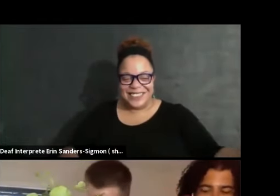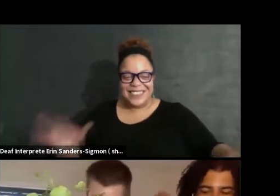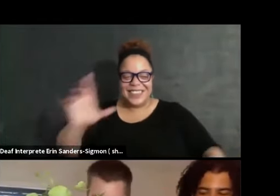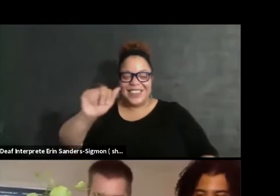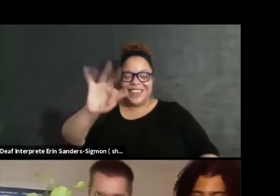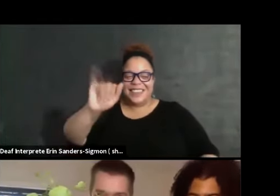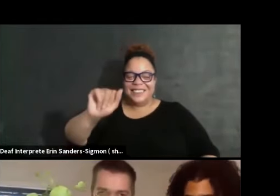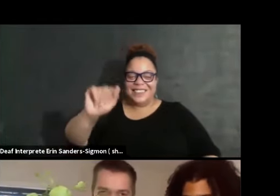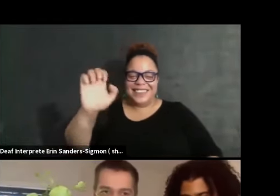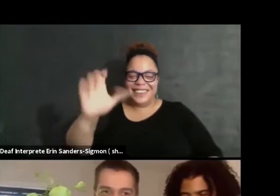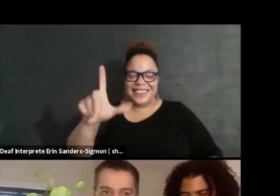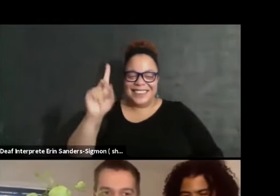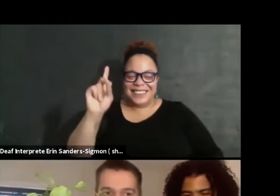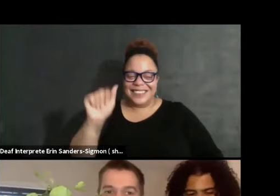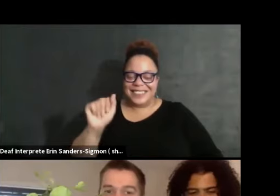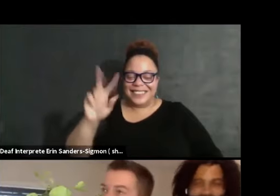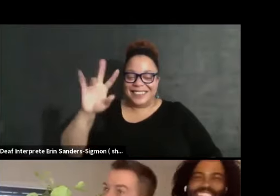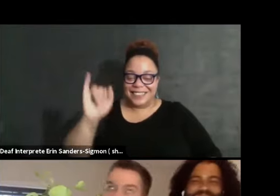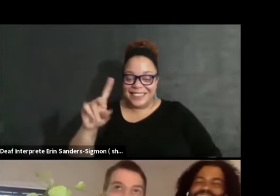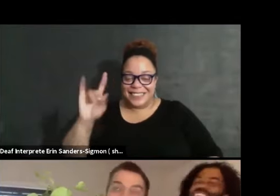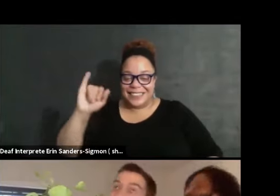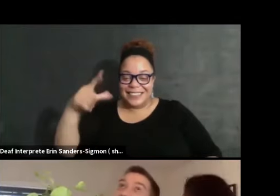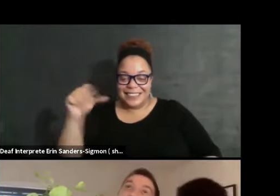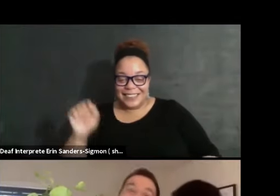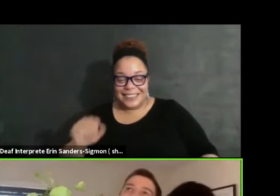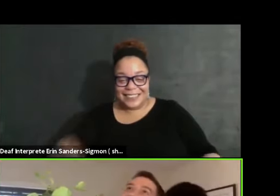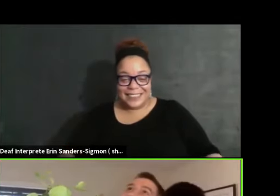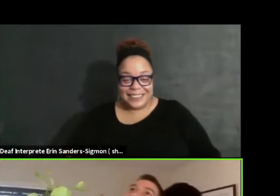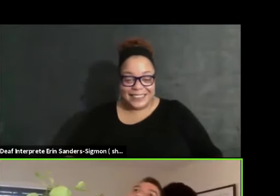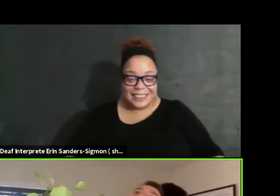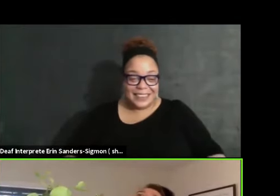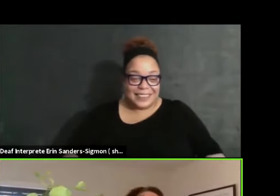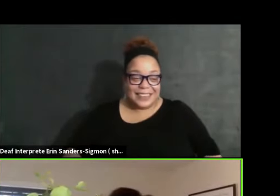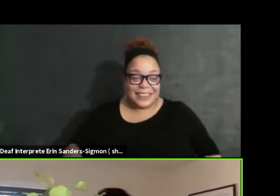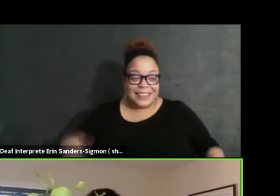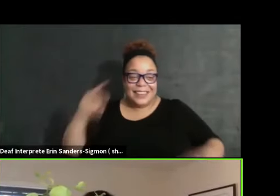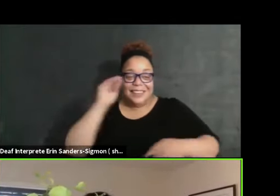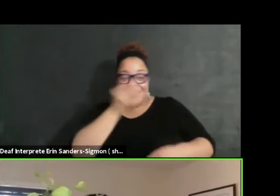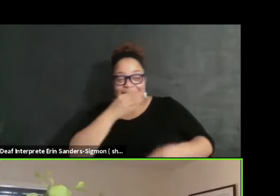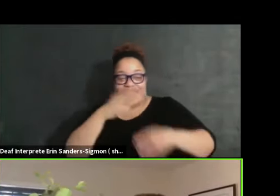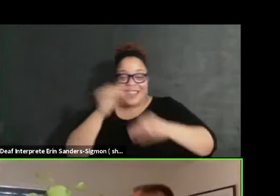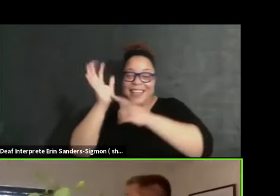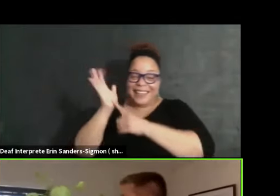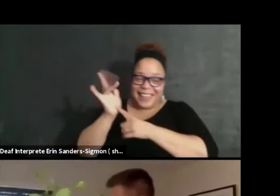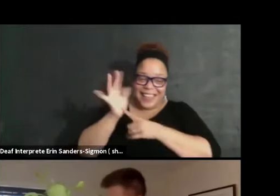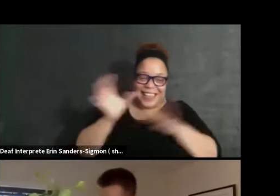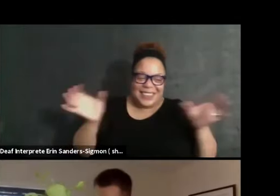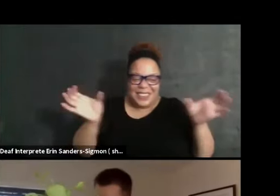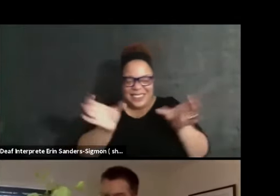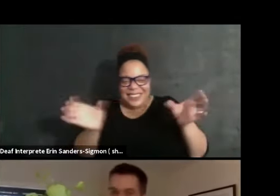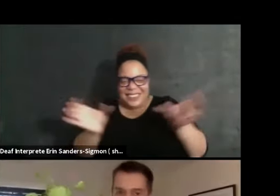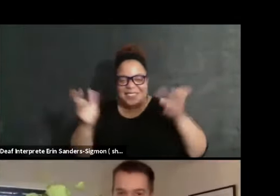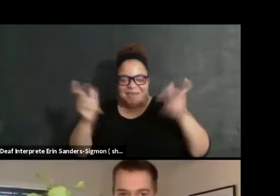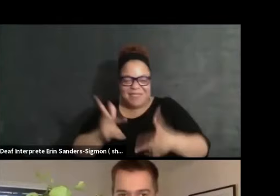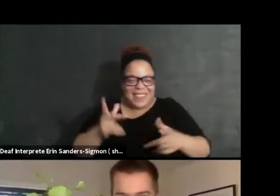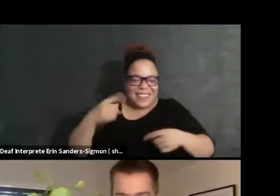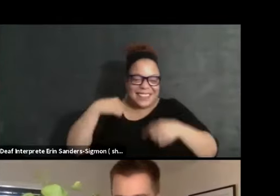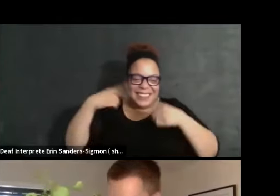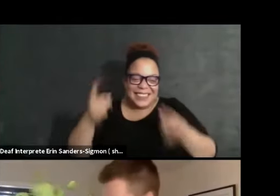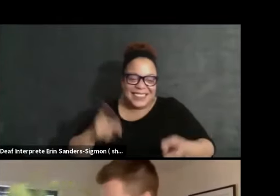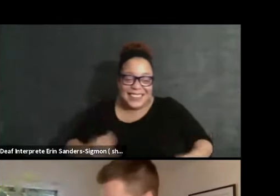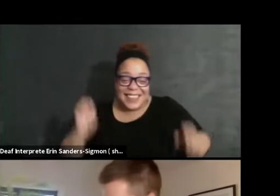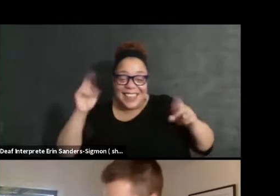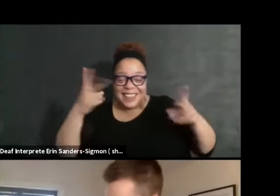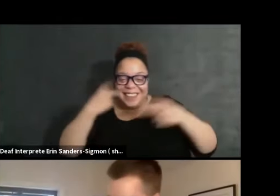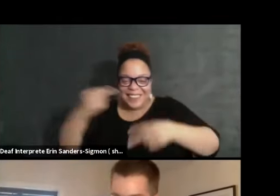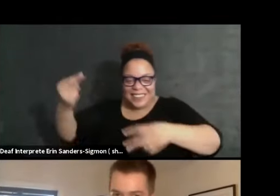know, since Second Sundays, you know, flowers and candles, man. I'm that guy. Whoa. Talk about bringing it back. Okay, we got to keep going. We got to keep